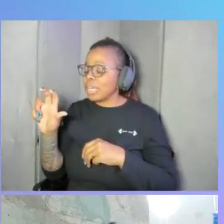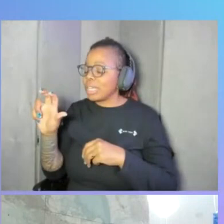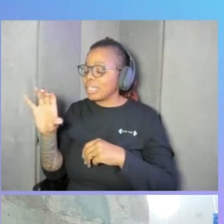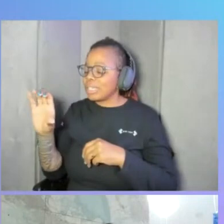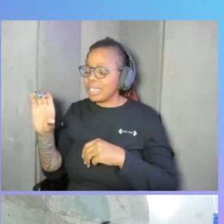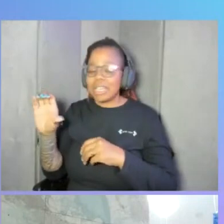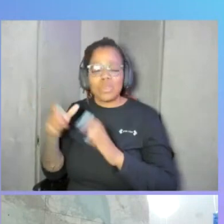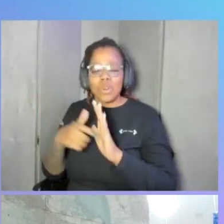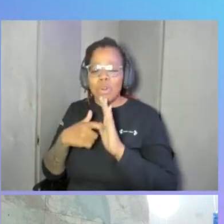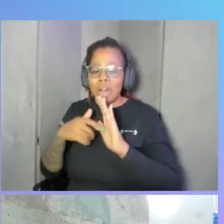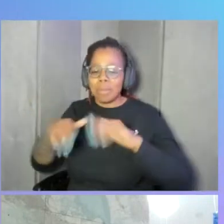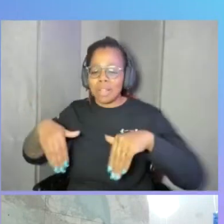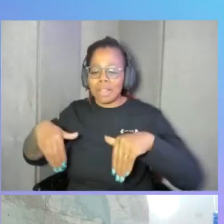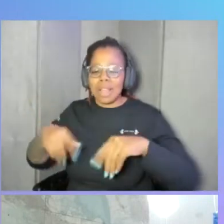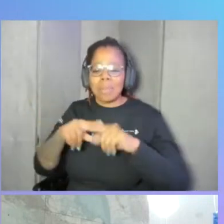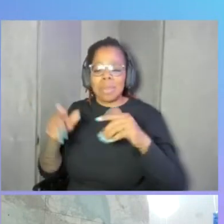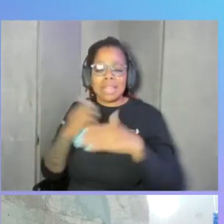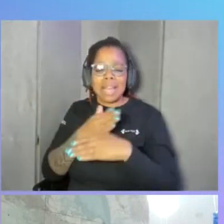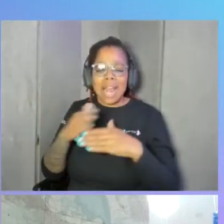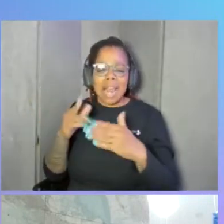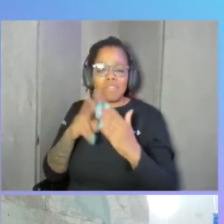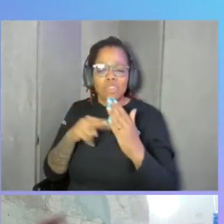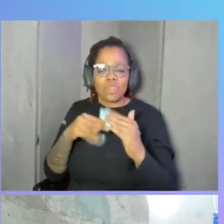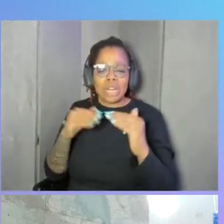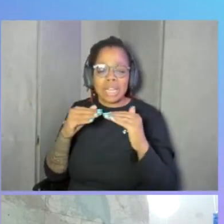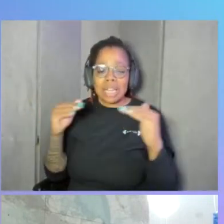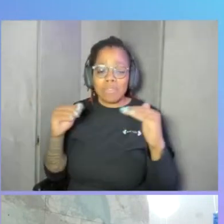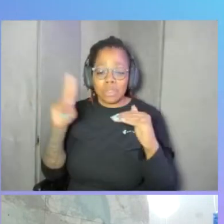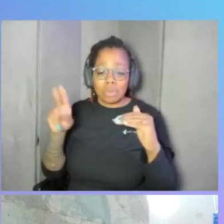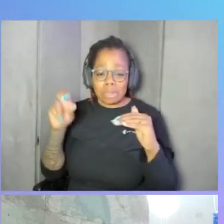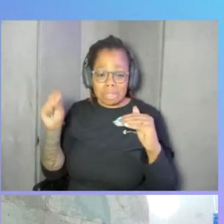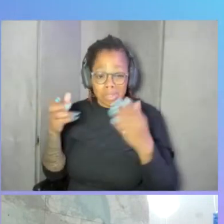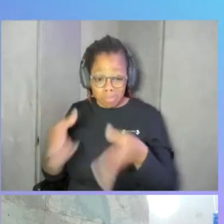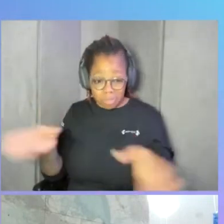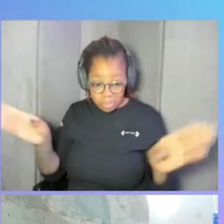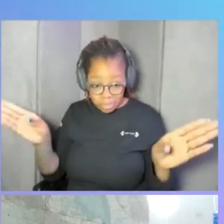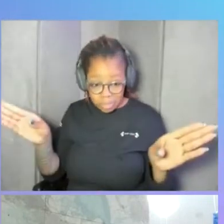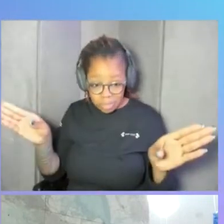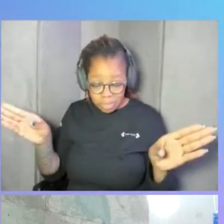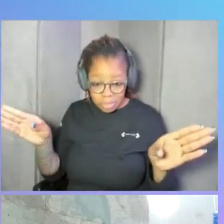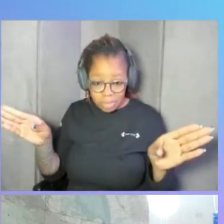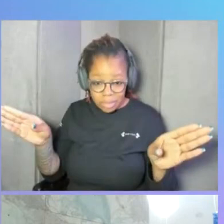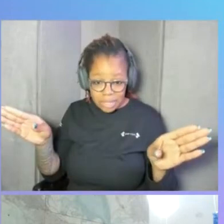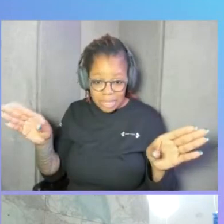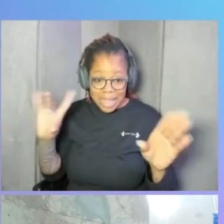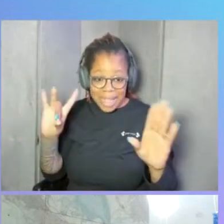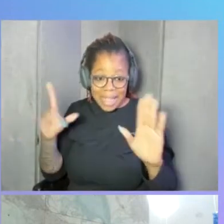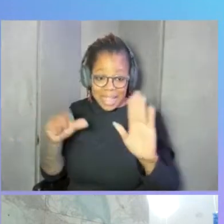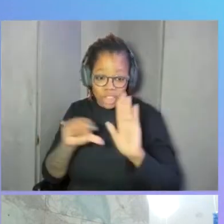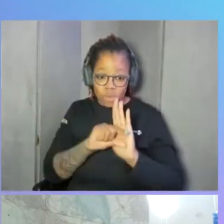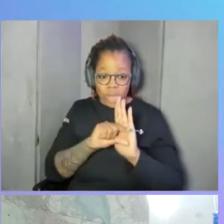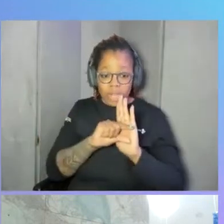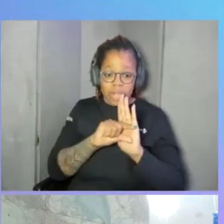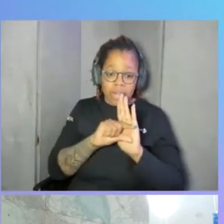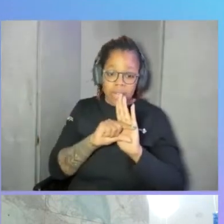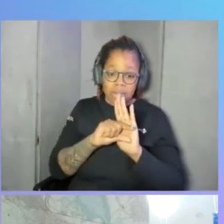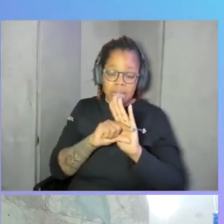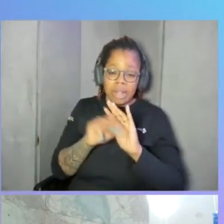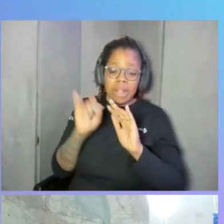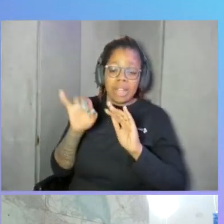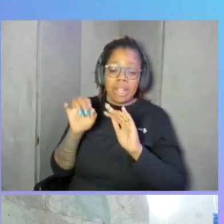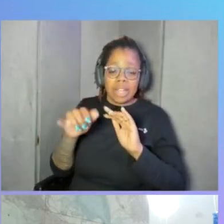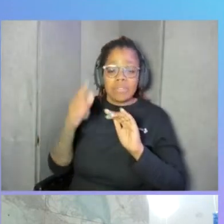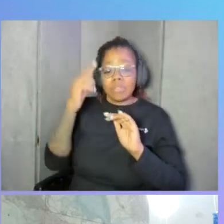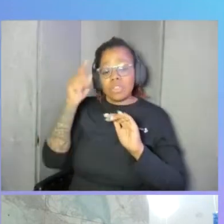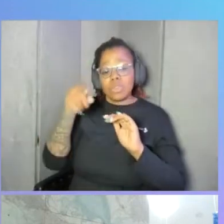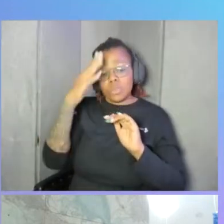the average reading level in the United States overall, generally, is 8th grade. If you know that